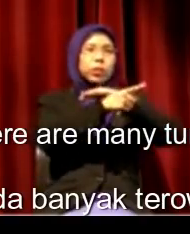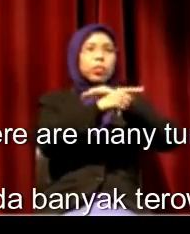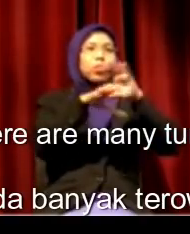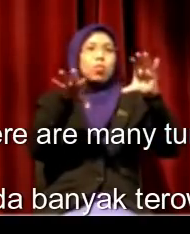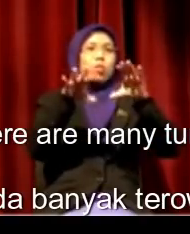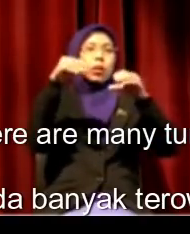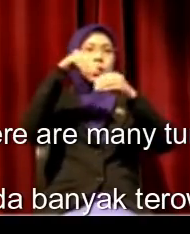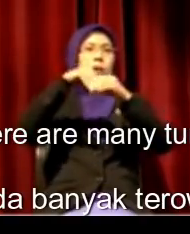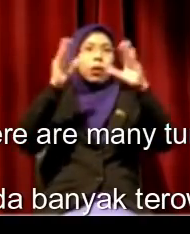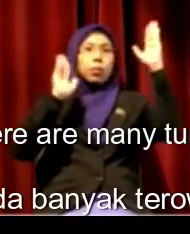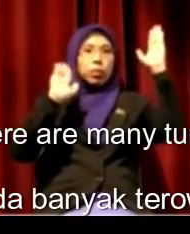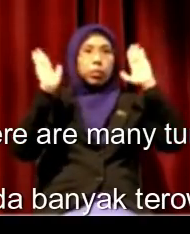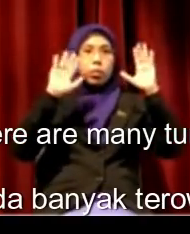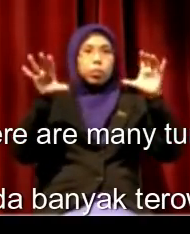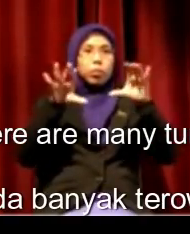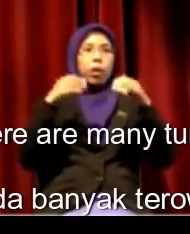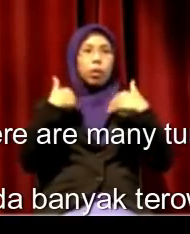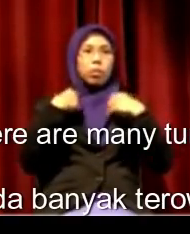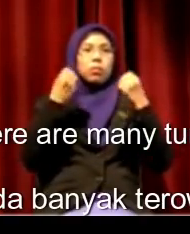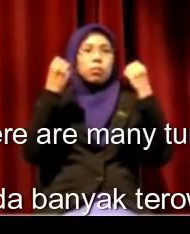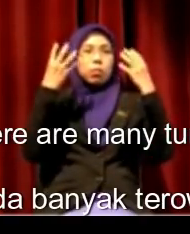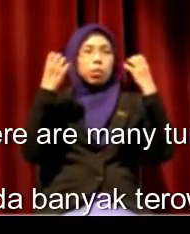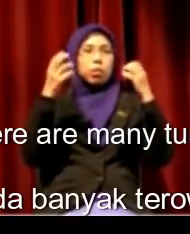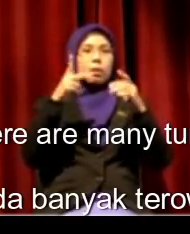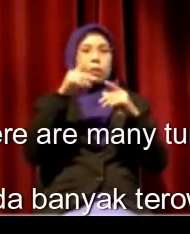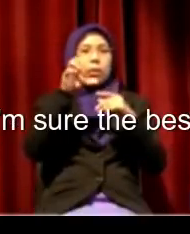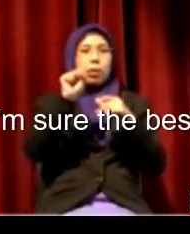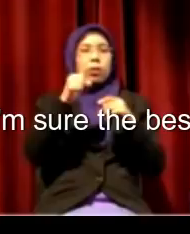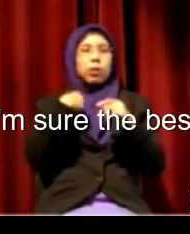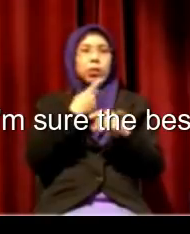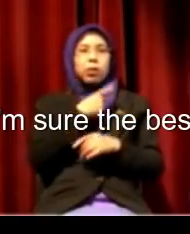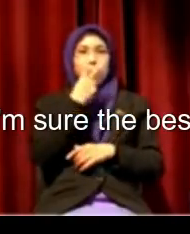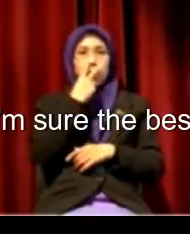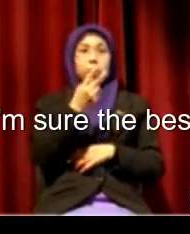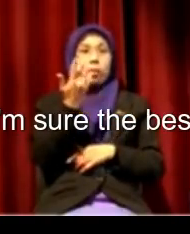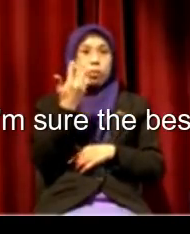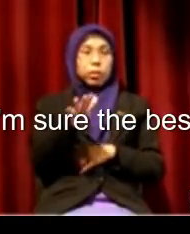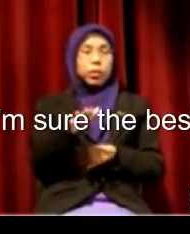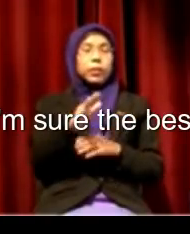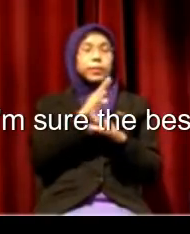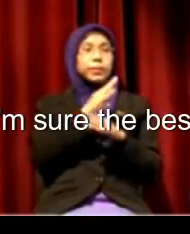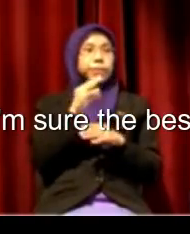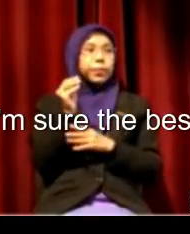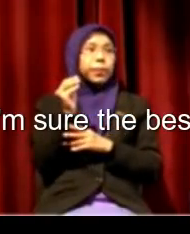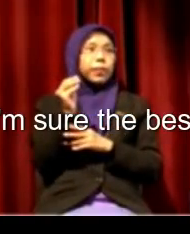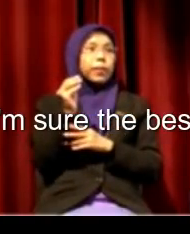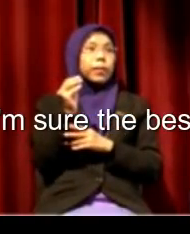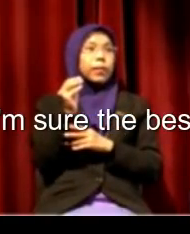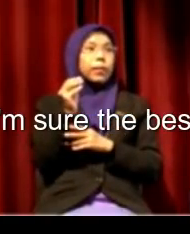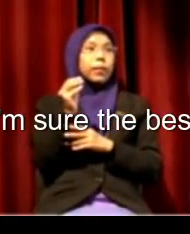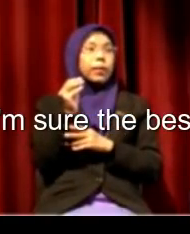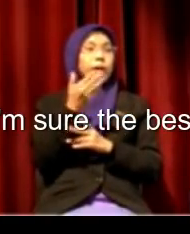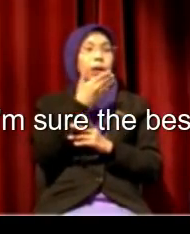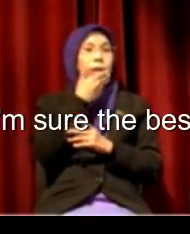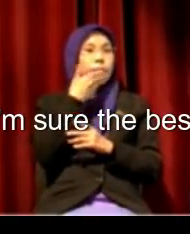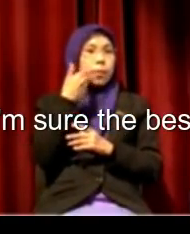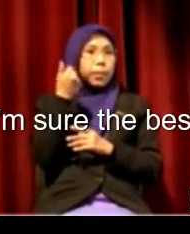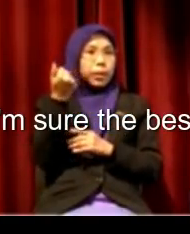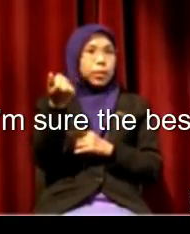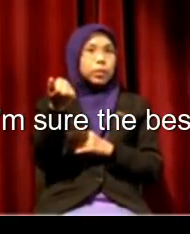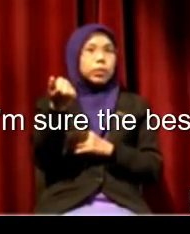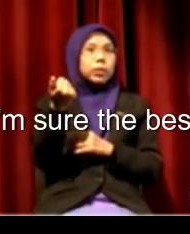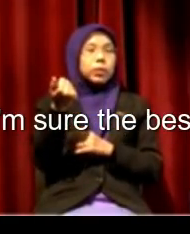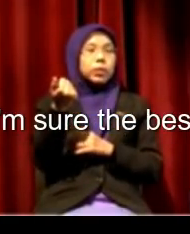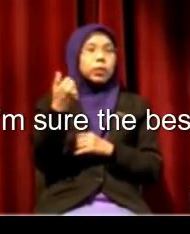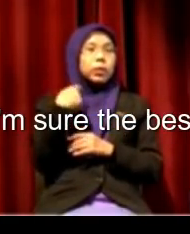Malaysia. There are many cases that we can look at. I'm sure the best practices will have